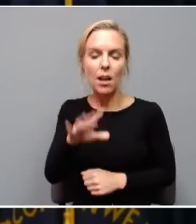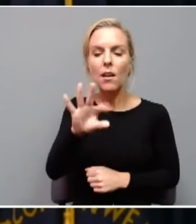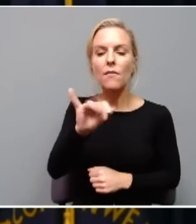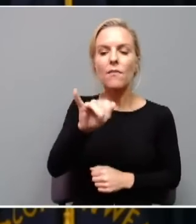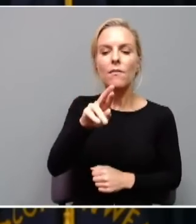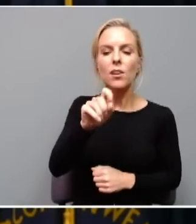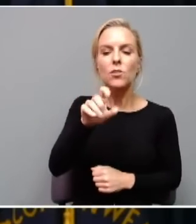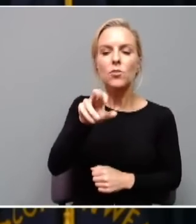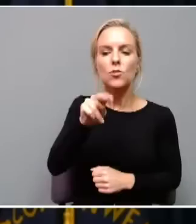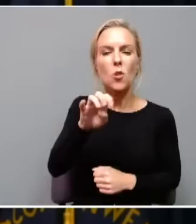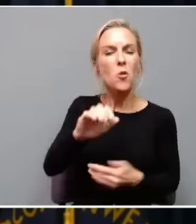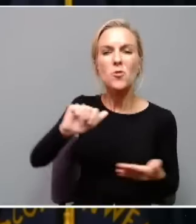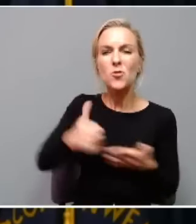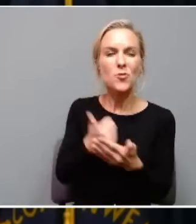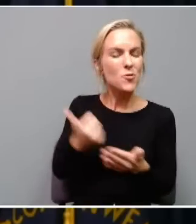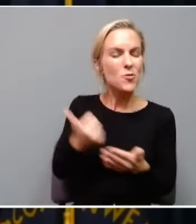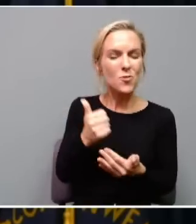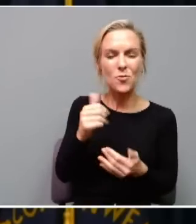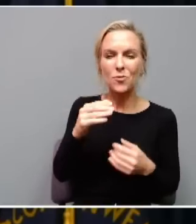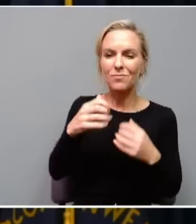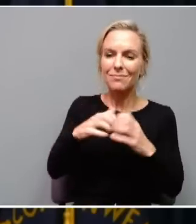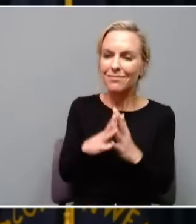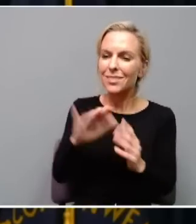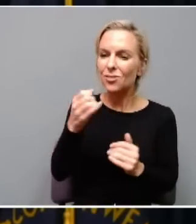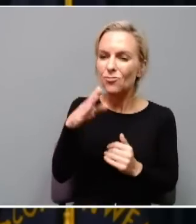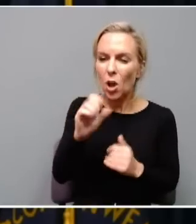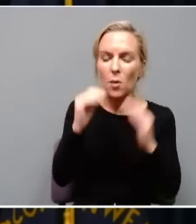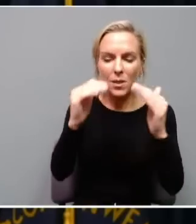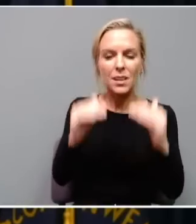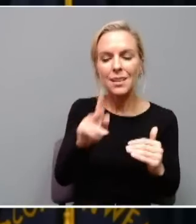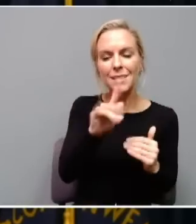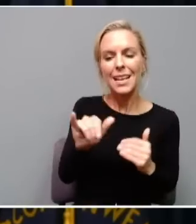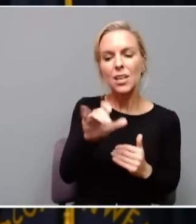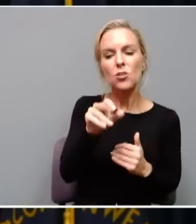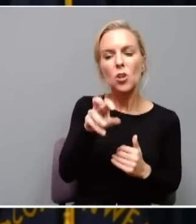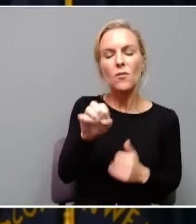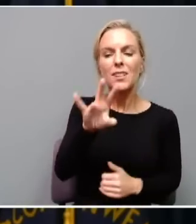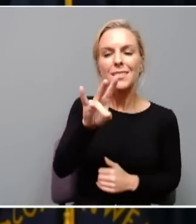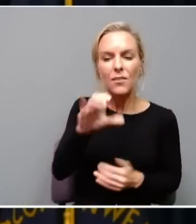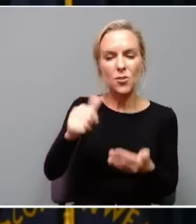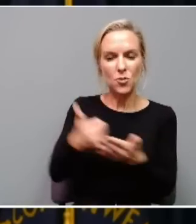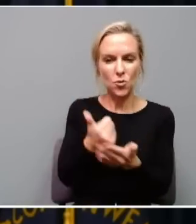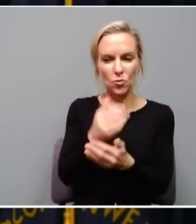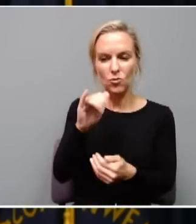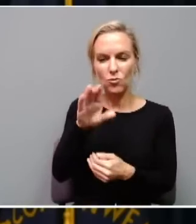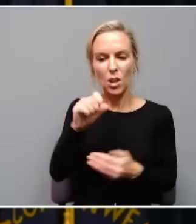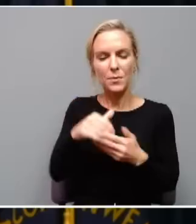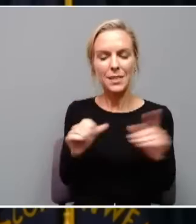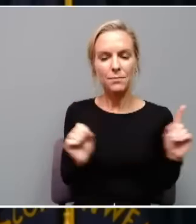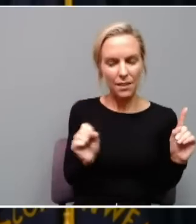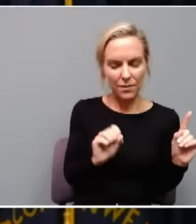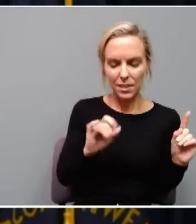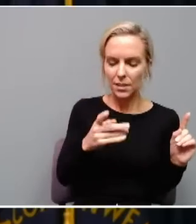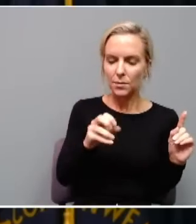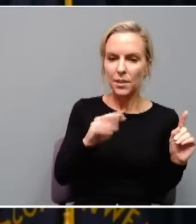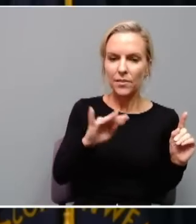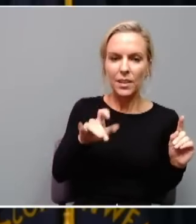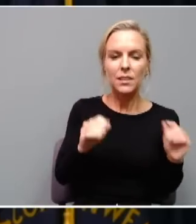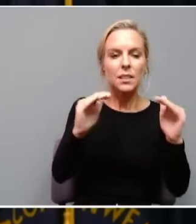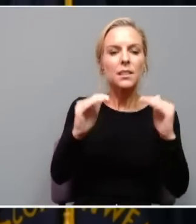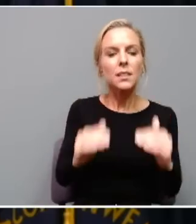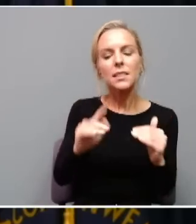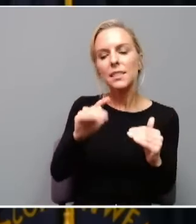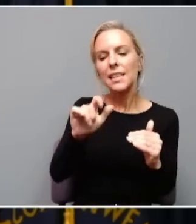in the EV market. Kentuckiana Curb, 700 new jobs in Simpsonville. Metalco, 60 new jobs in